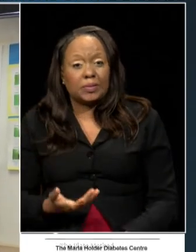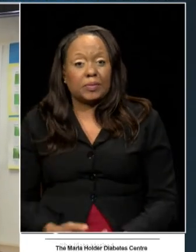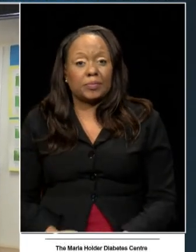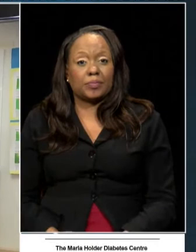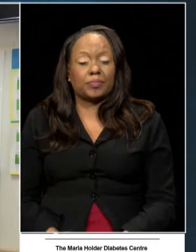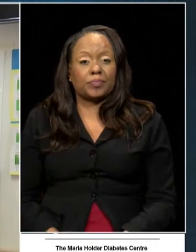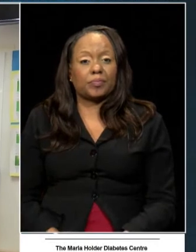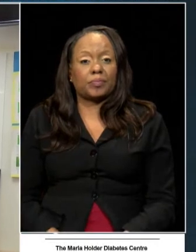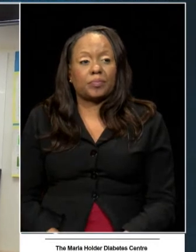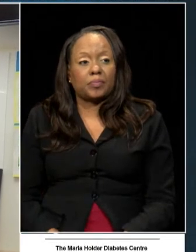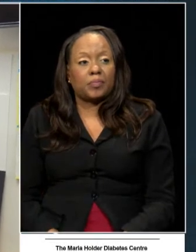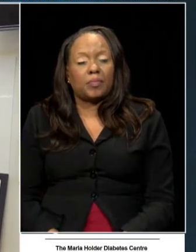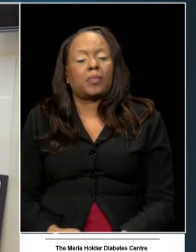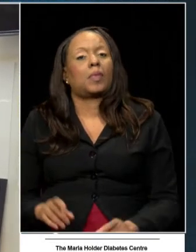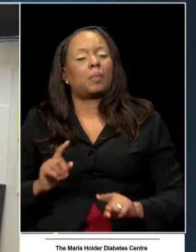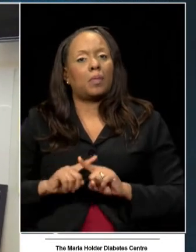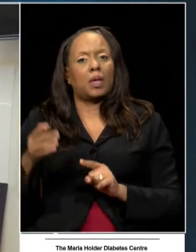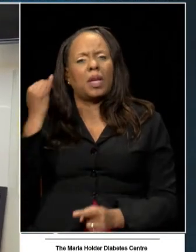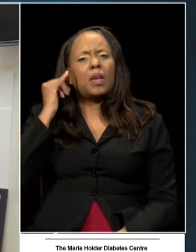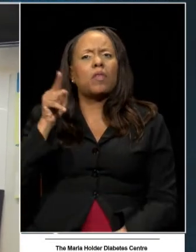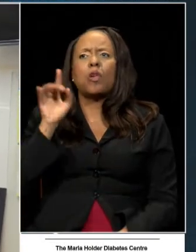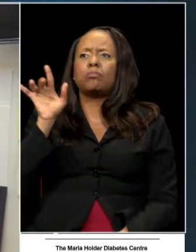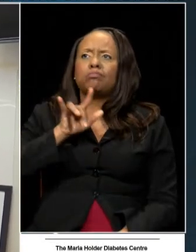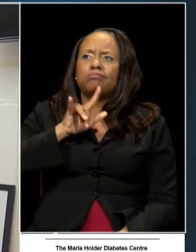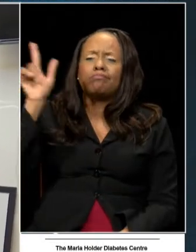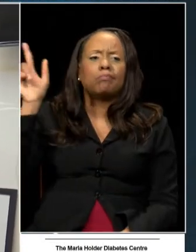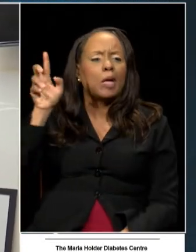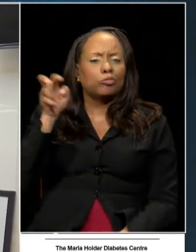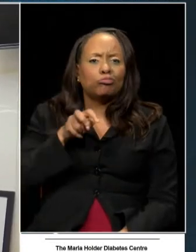If you go anywhere in the world,